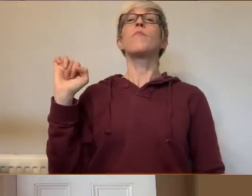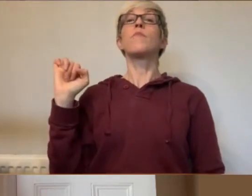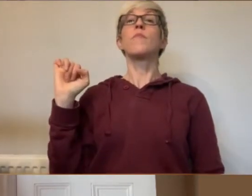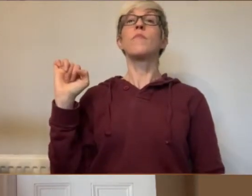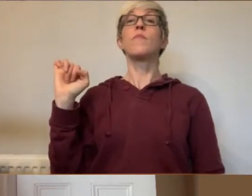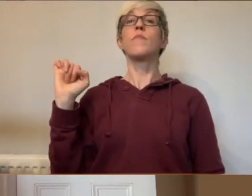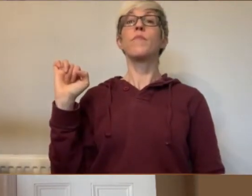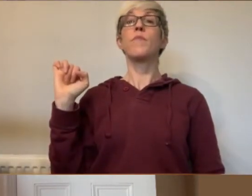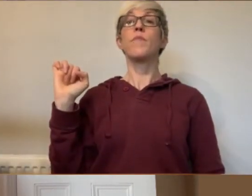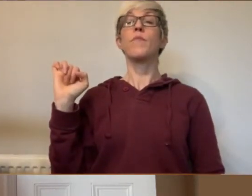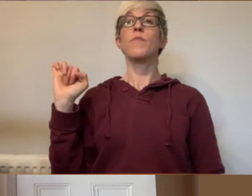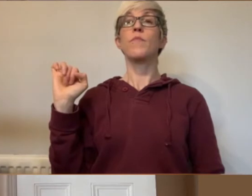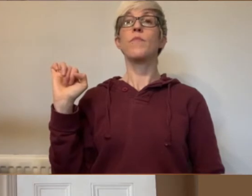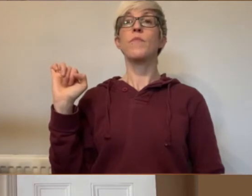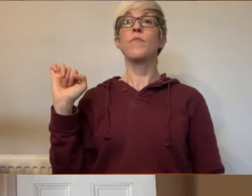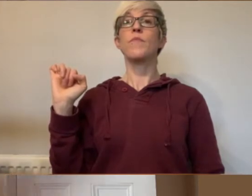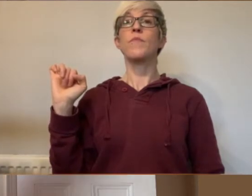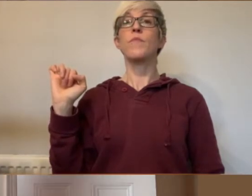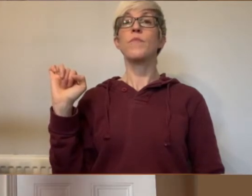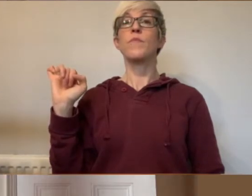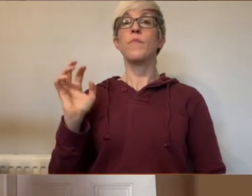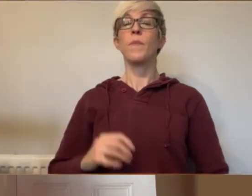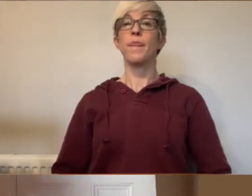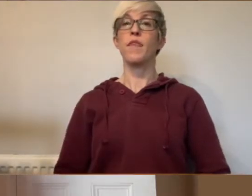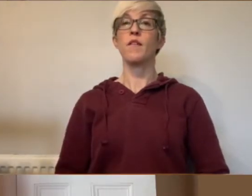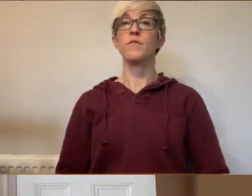really mindfully and really carefully.